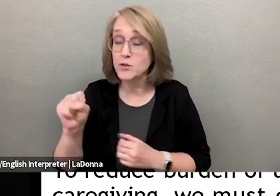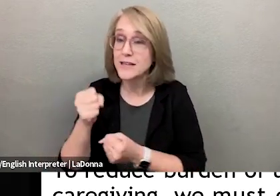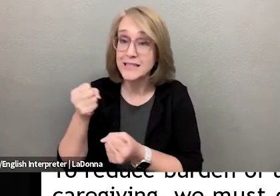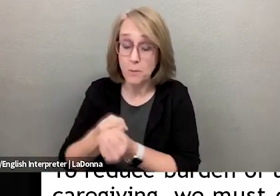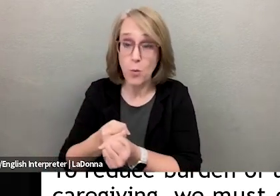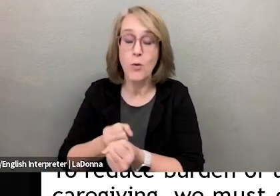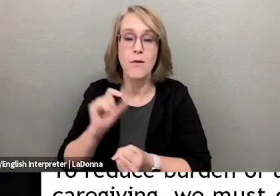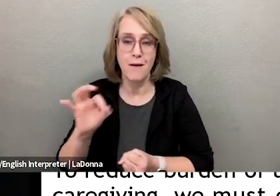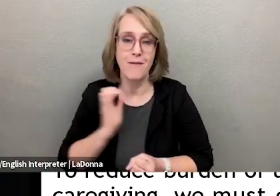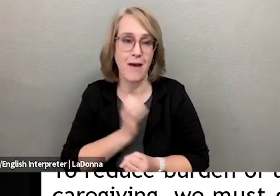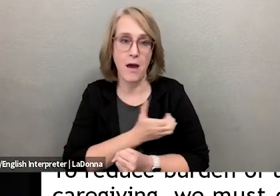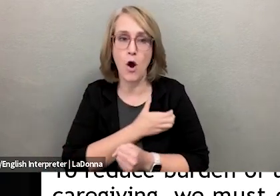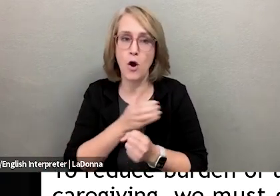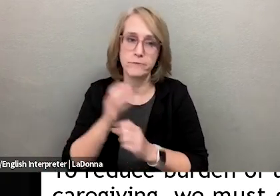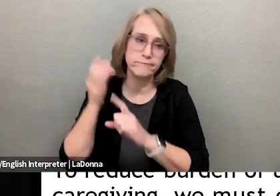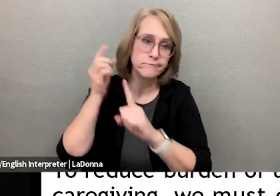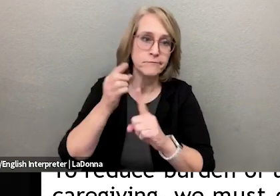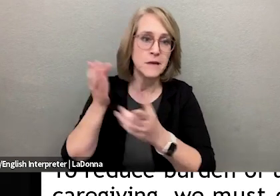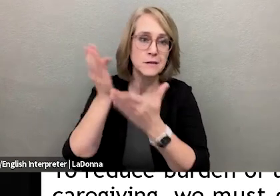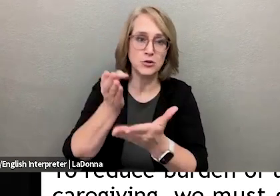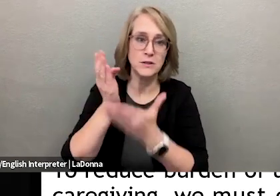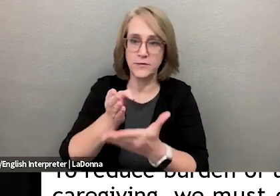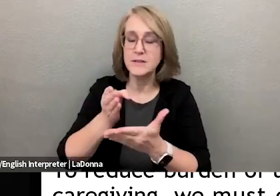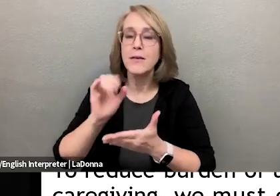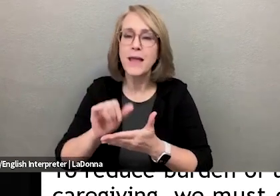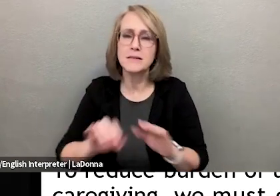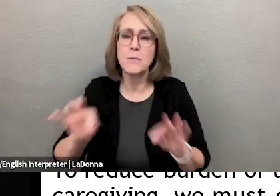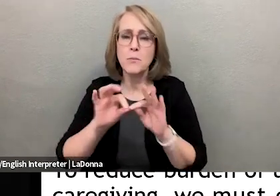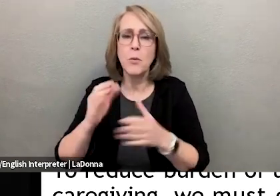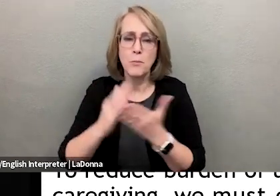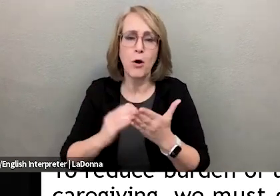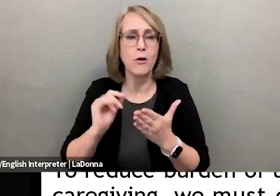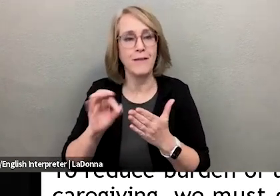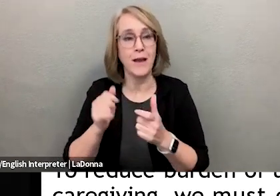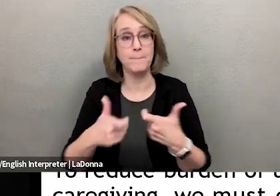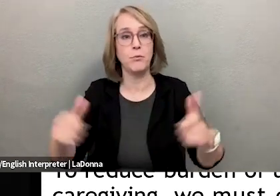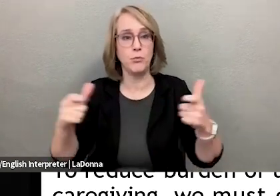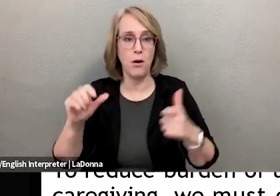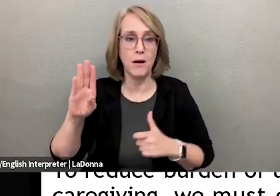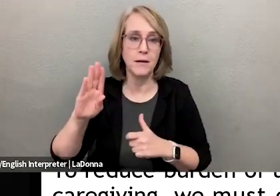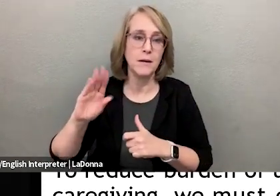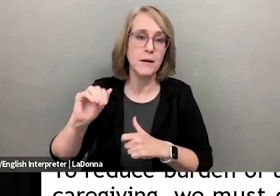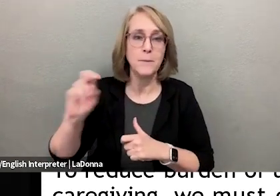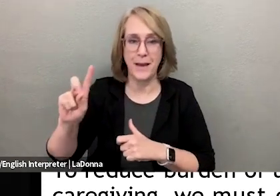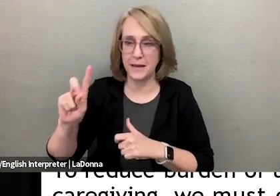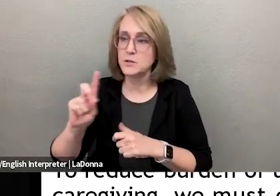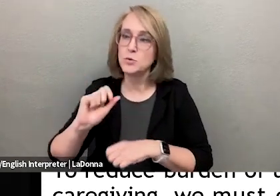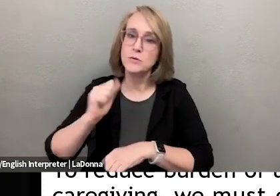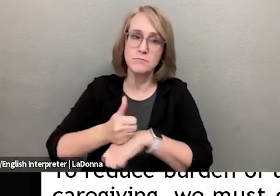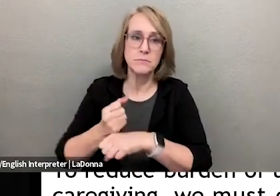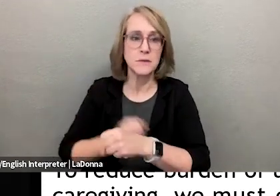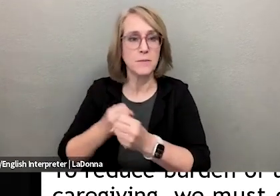our initiatives, and that is a really important part of having a broad-based coalition, that we support one another through our different